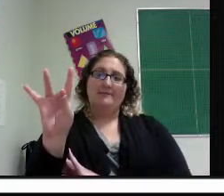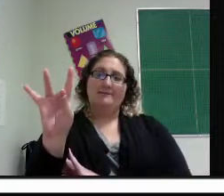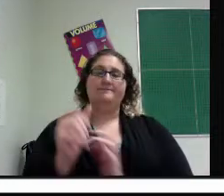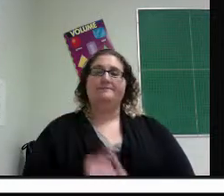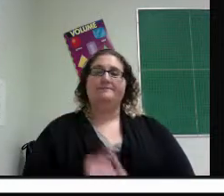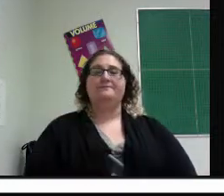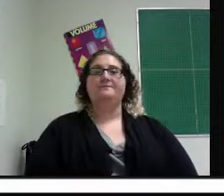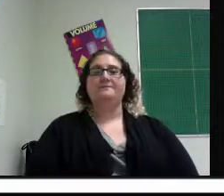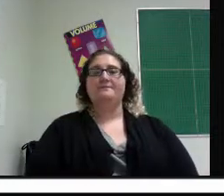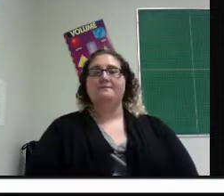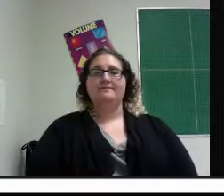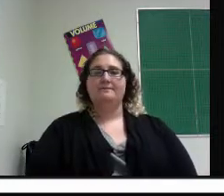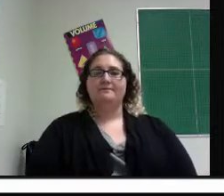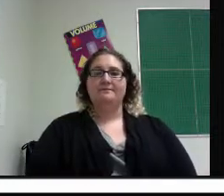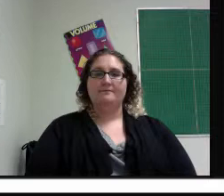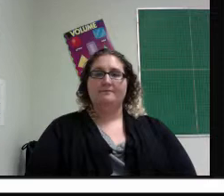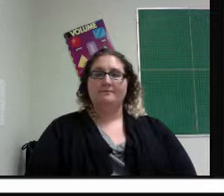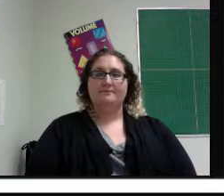78.